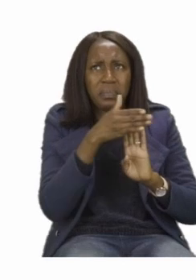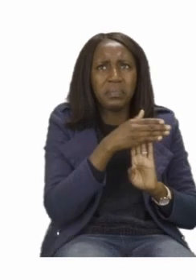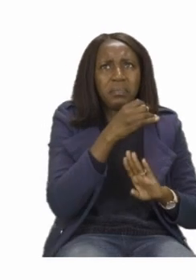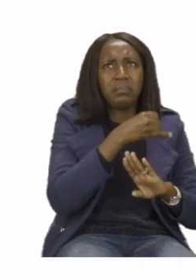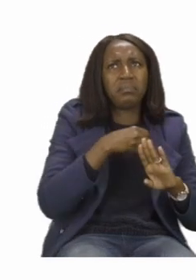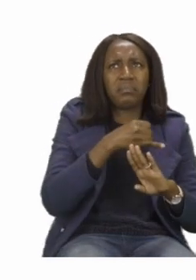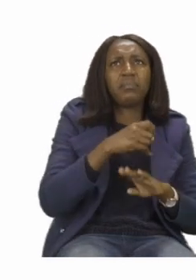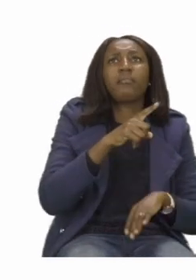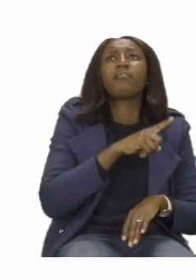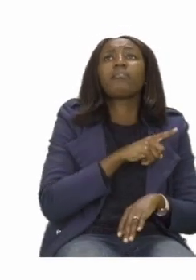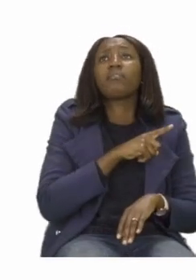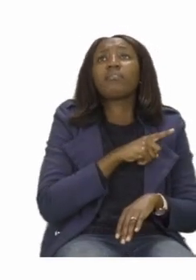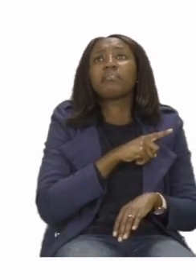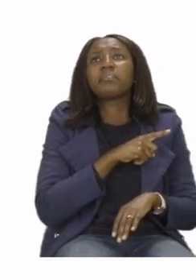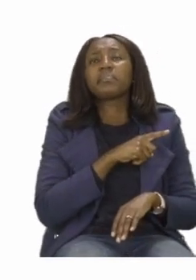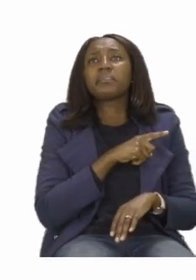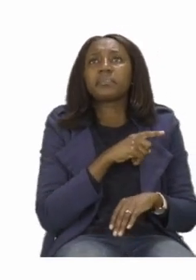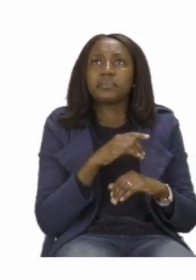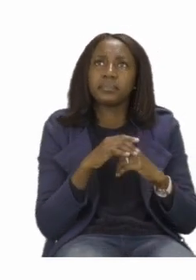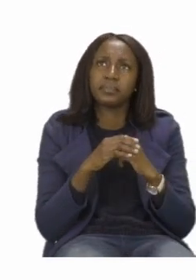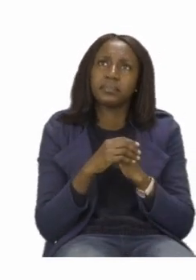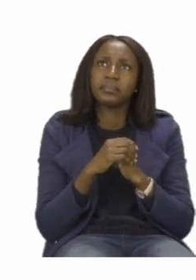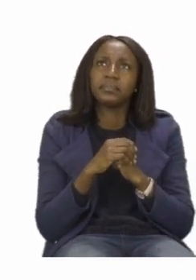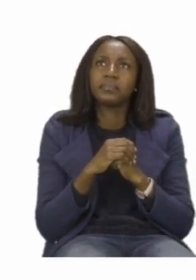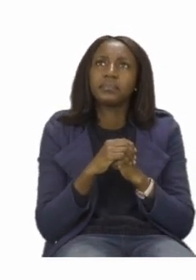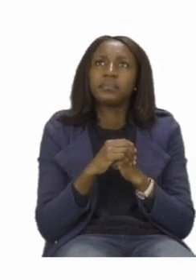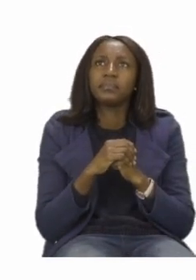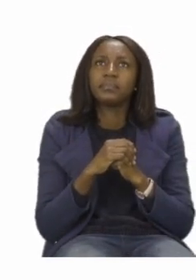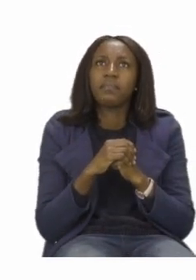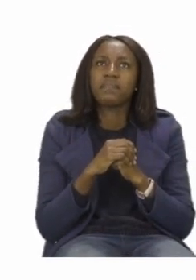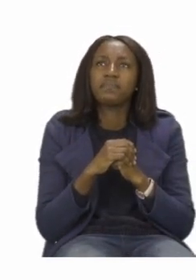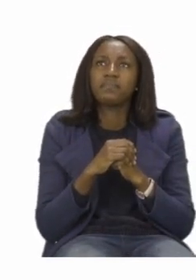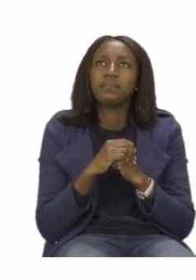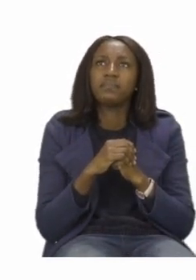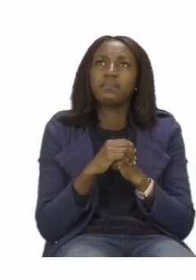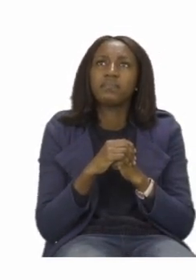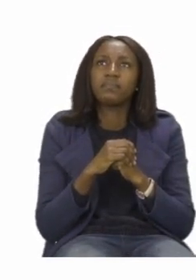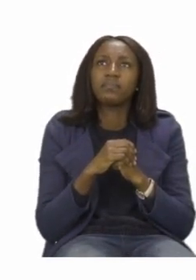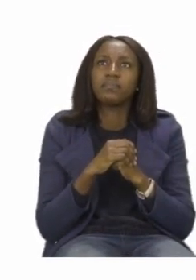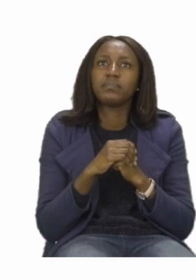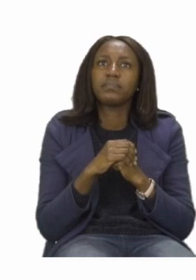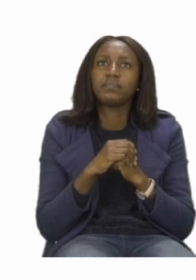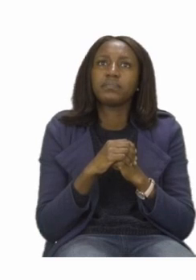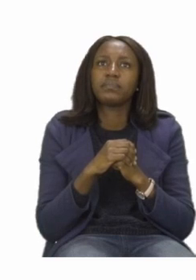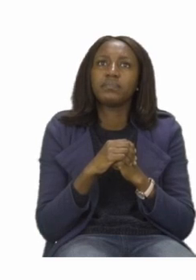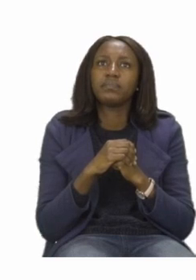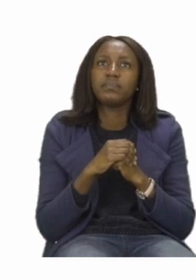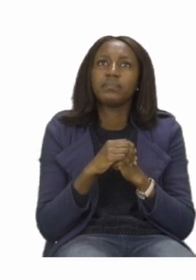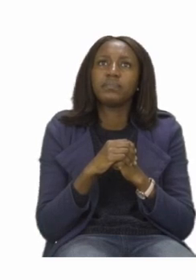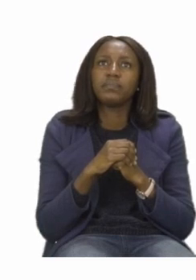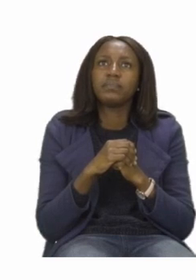Why do you think these places can be called safe places?